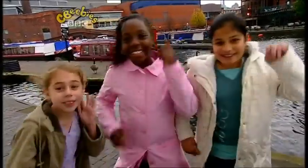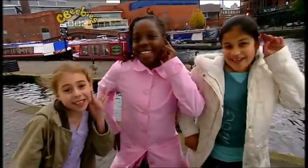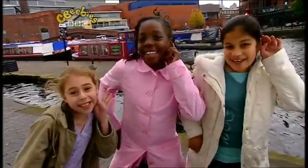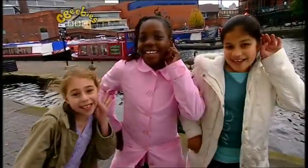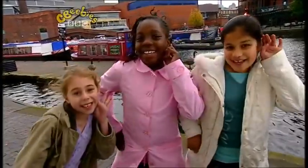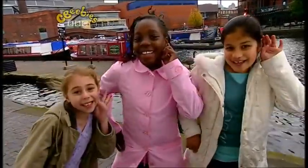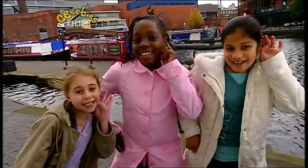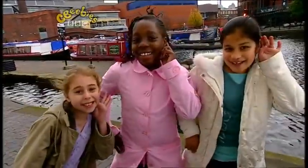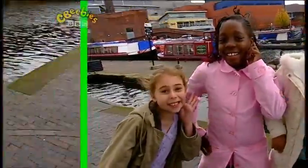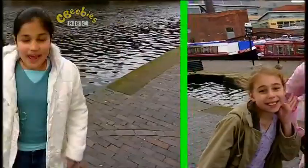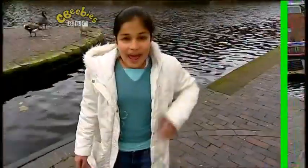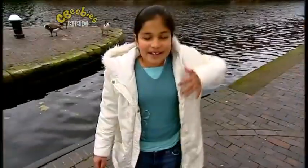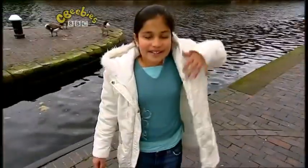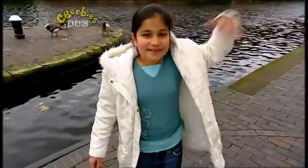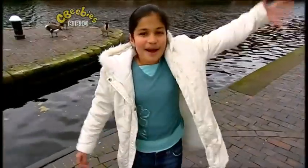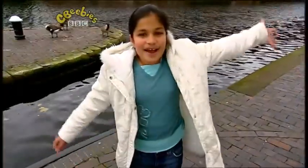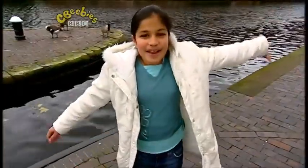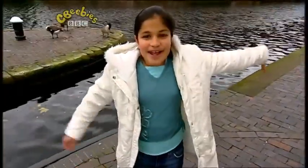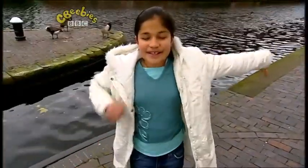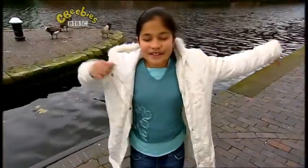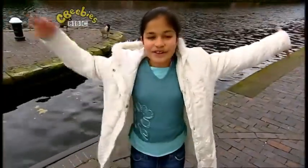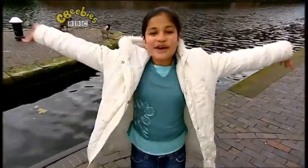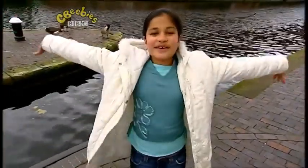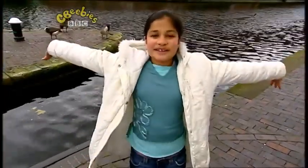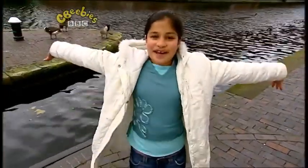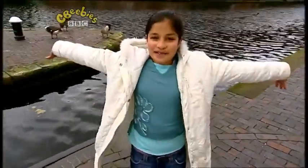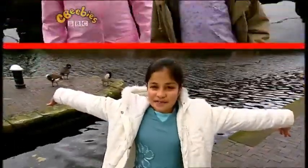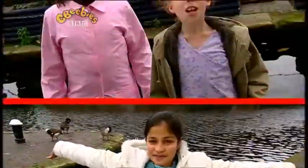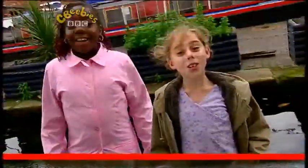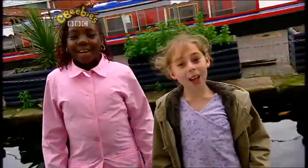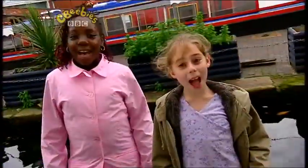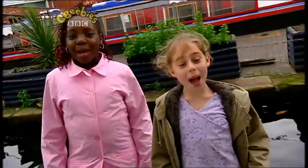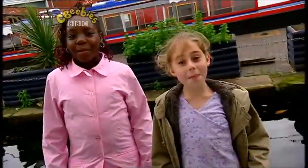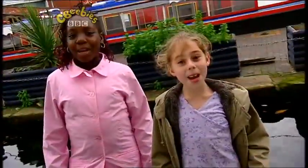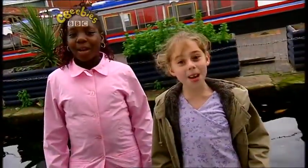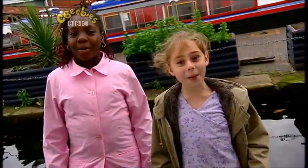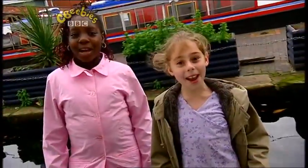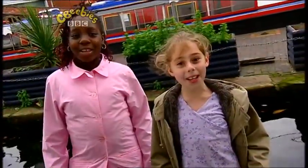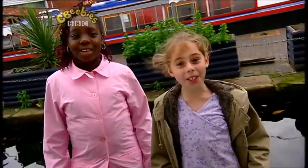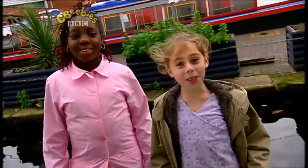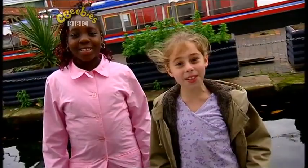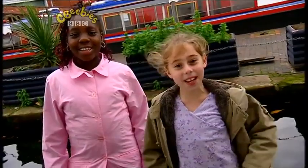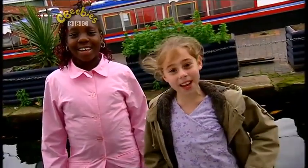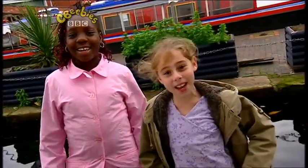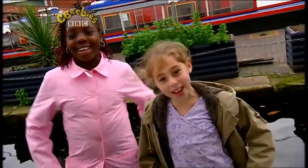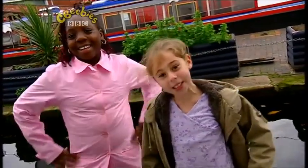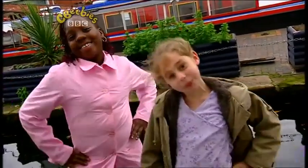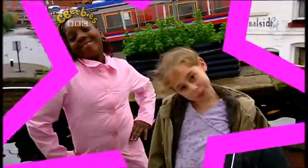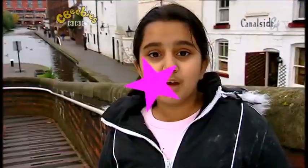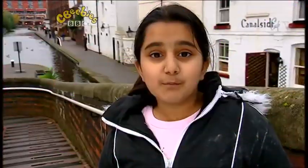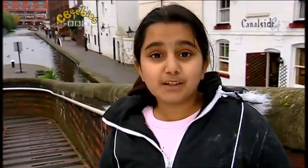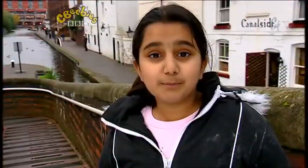you sing. And just smile and enjoy yourself. Look happy when you